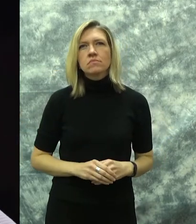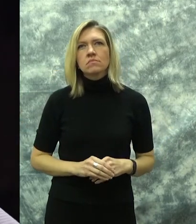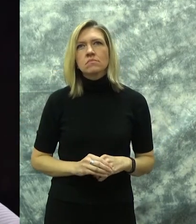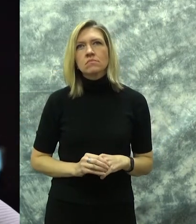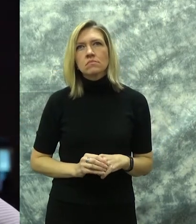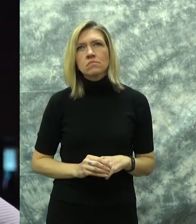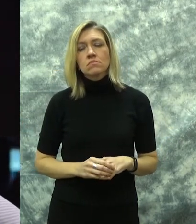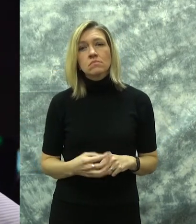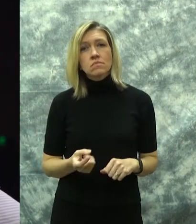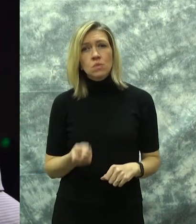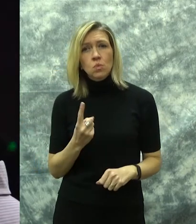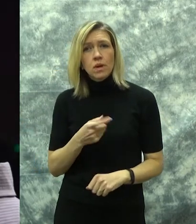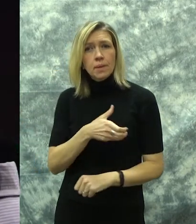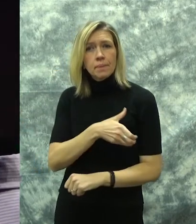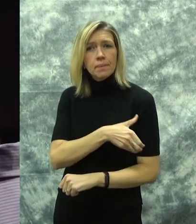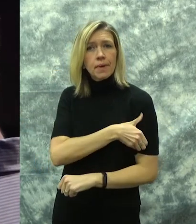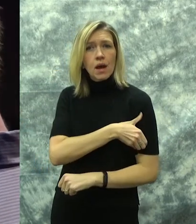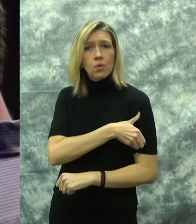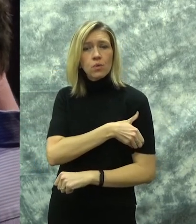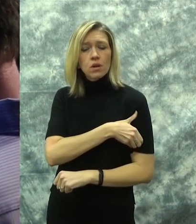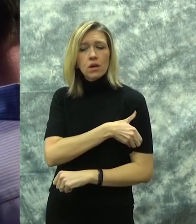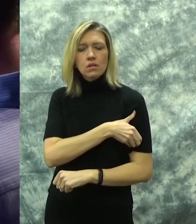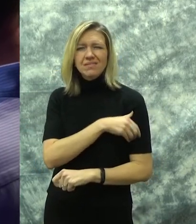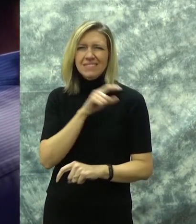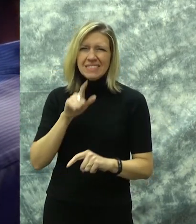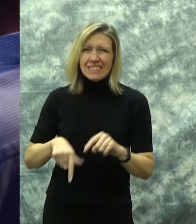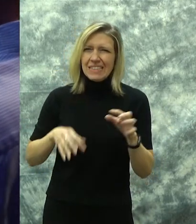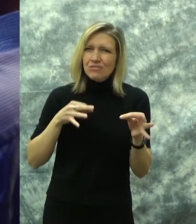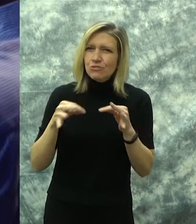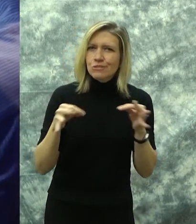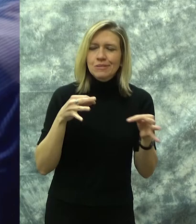One power, indescribable,